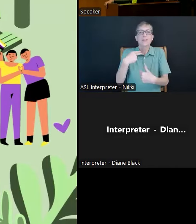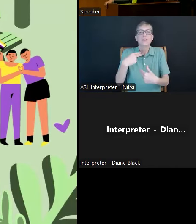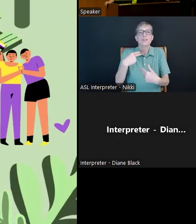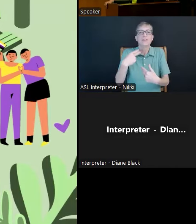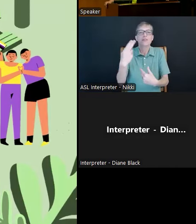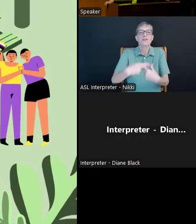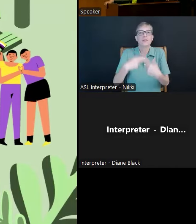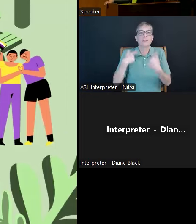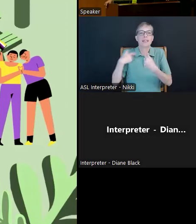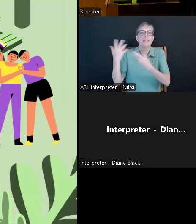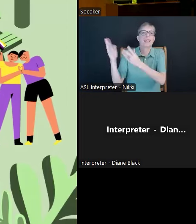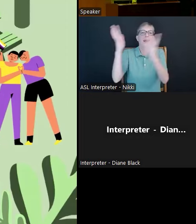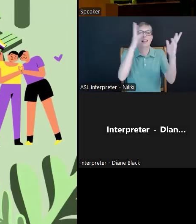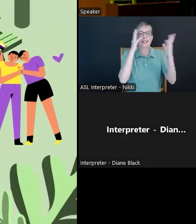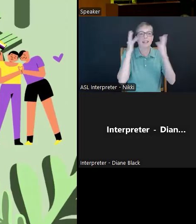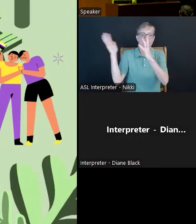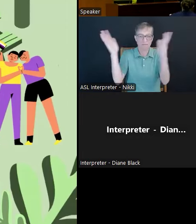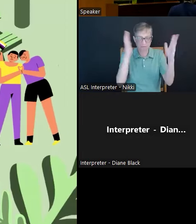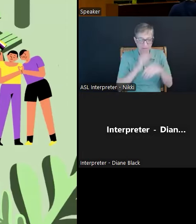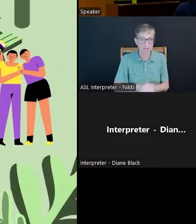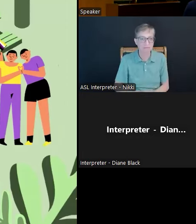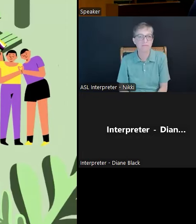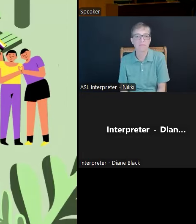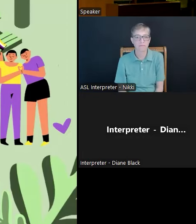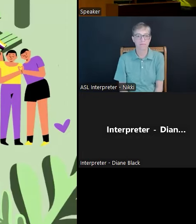of applause. Hello,